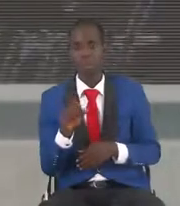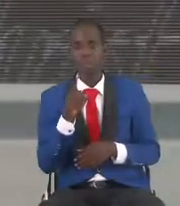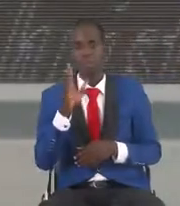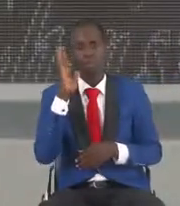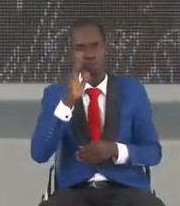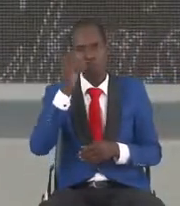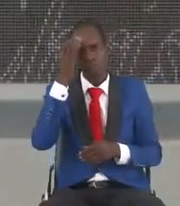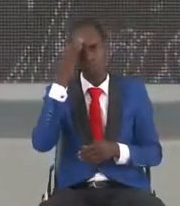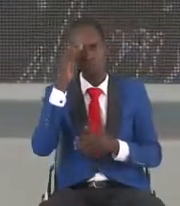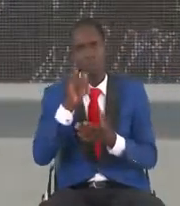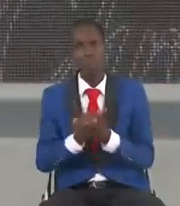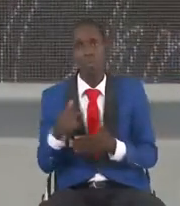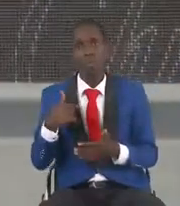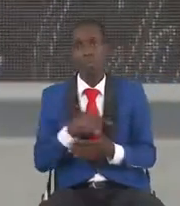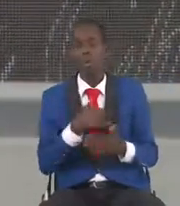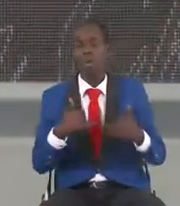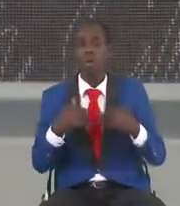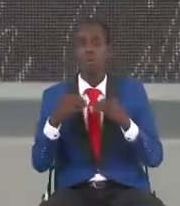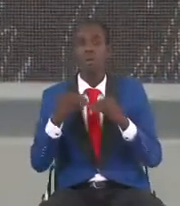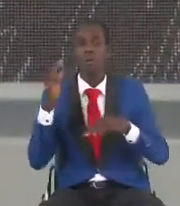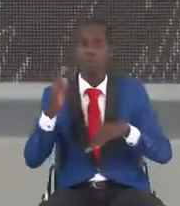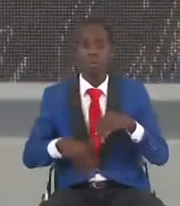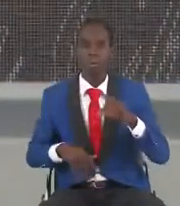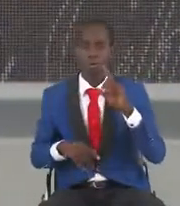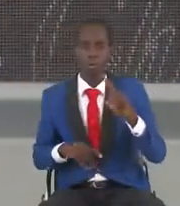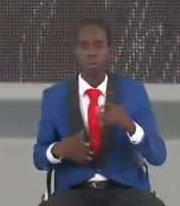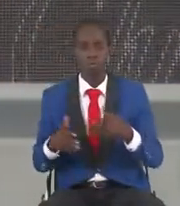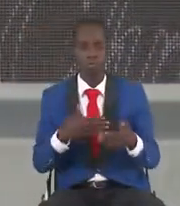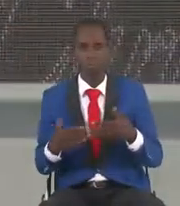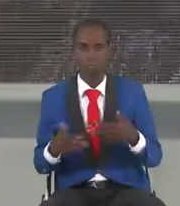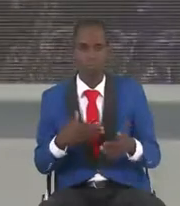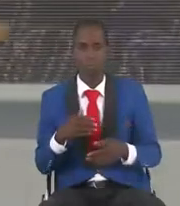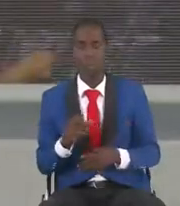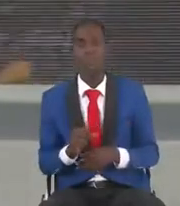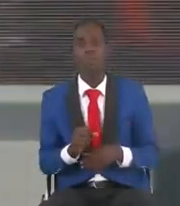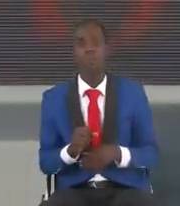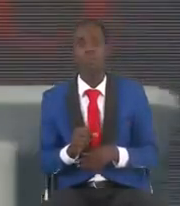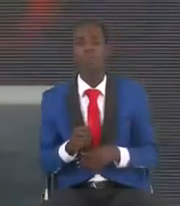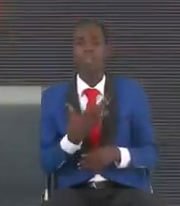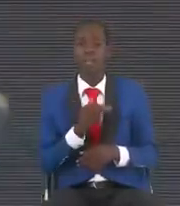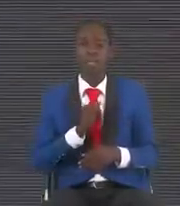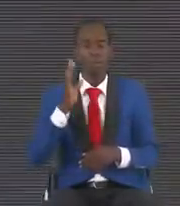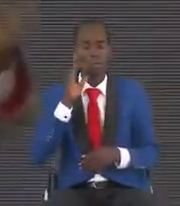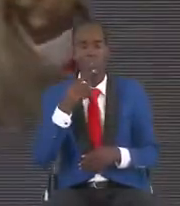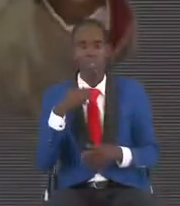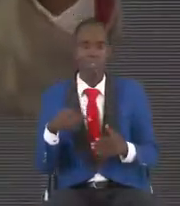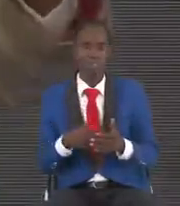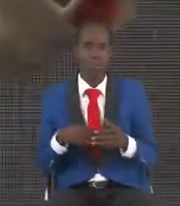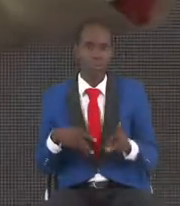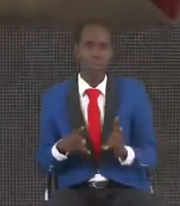we have more than one situation. And I will say this way, there are